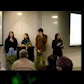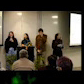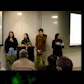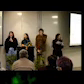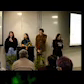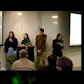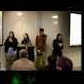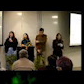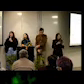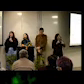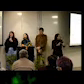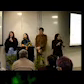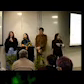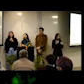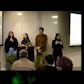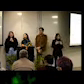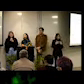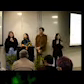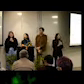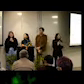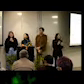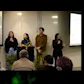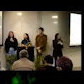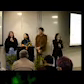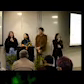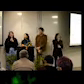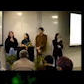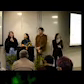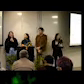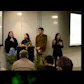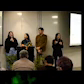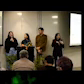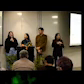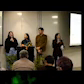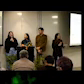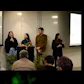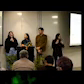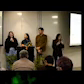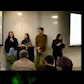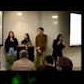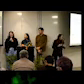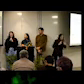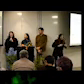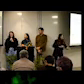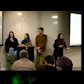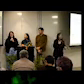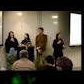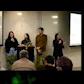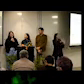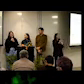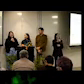area of research, or even if you're near a university, email people. That's how I got into research. I emailed